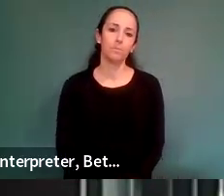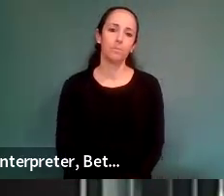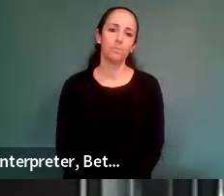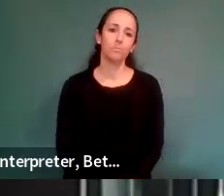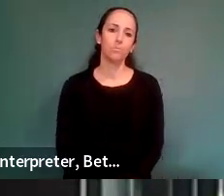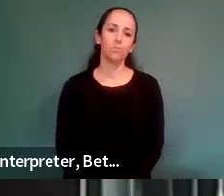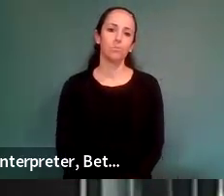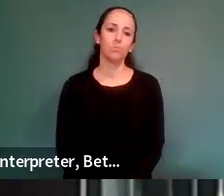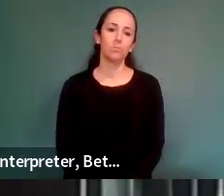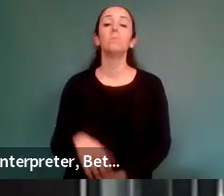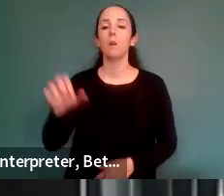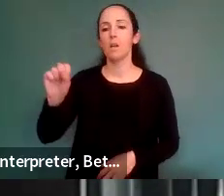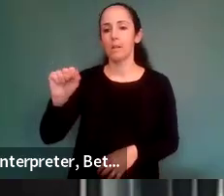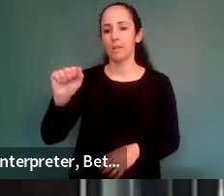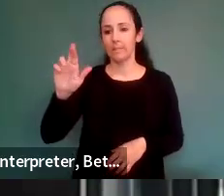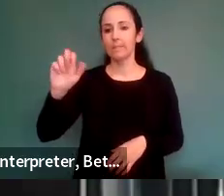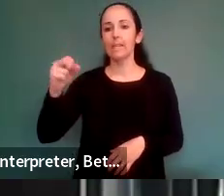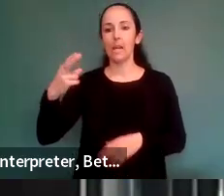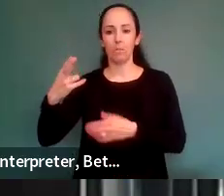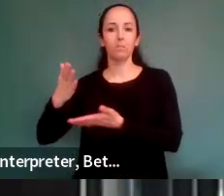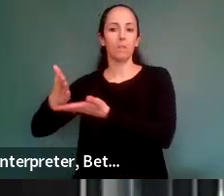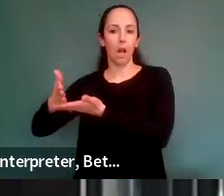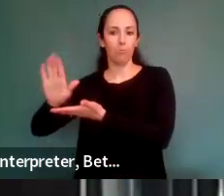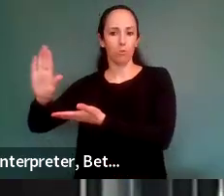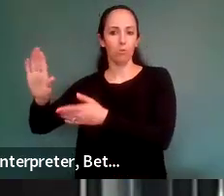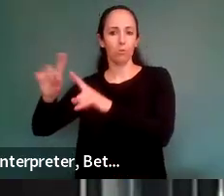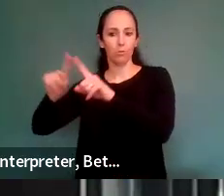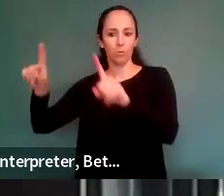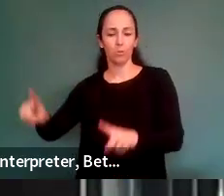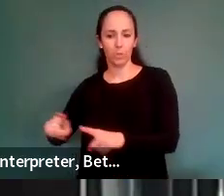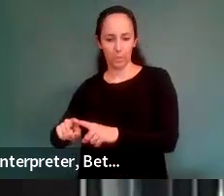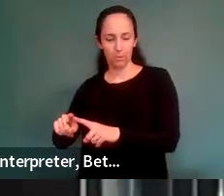So Sarah stopped her screen share, so you need a screen share.